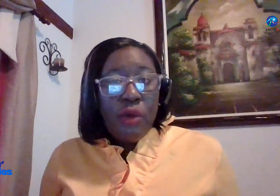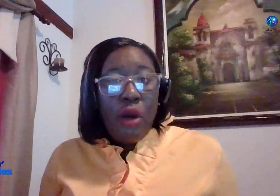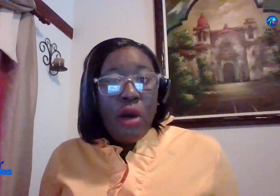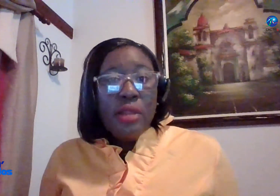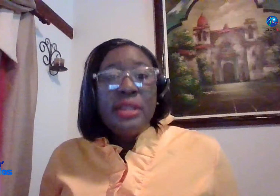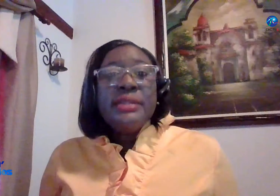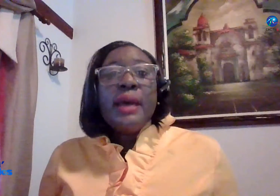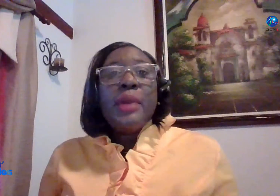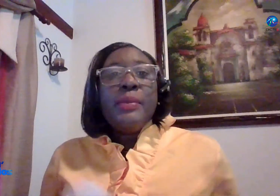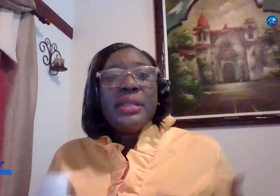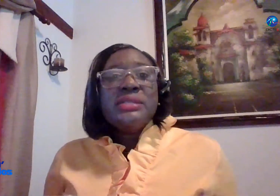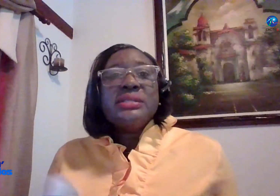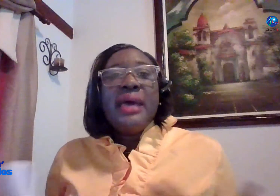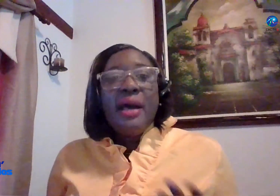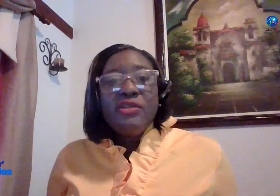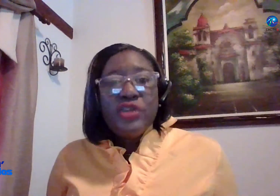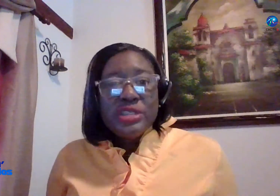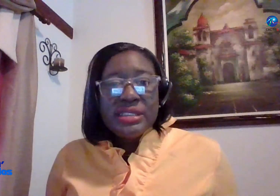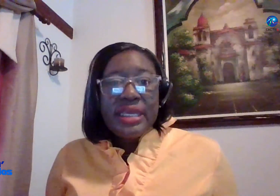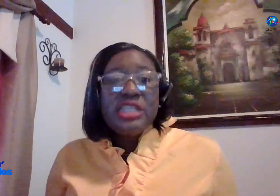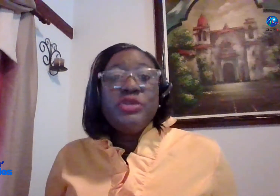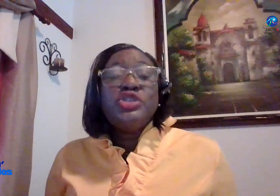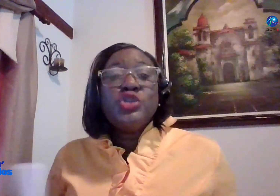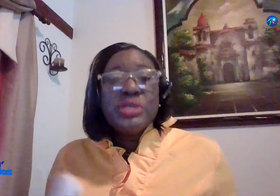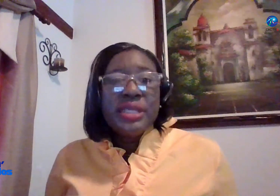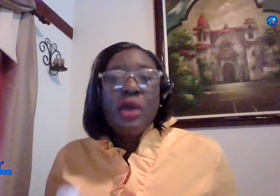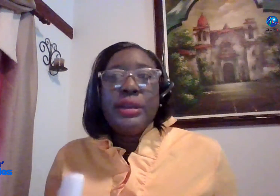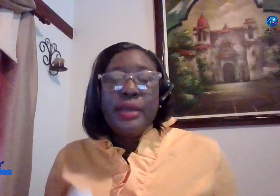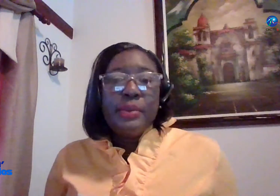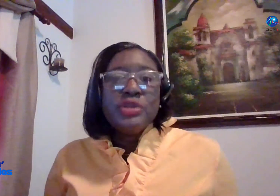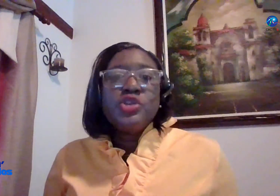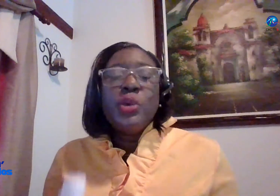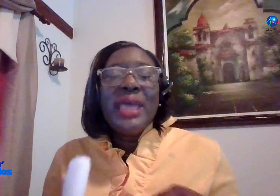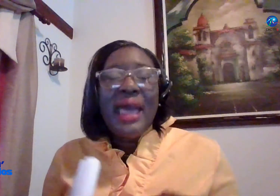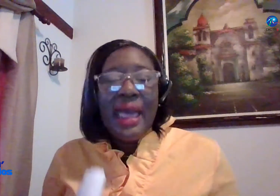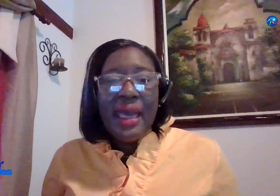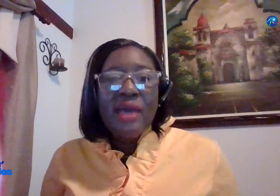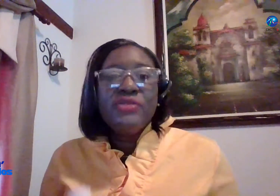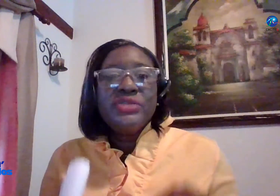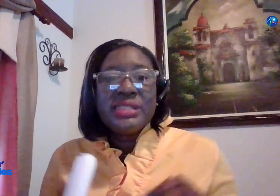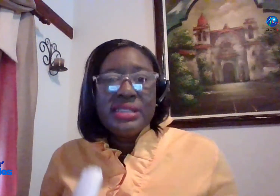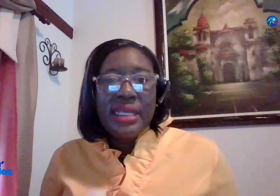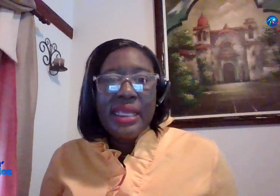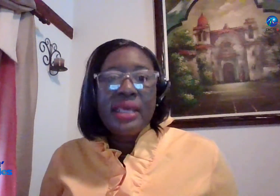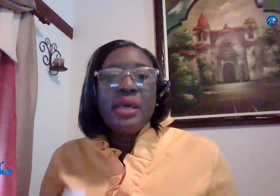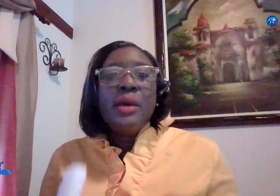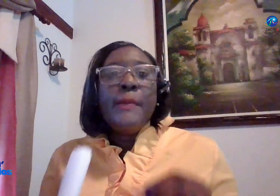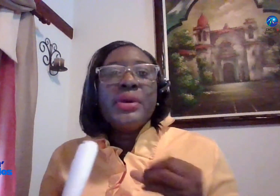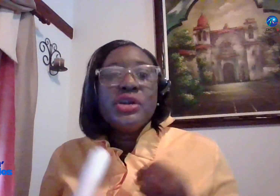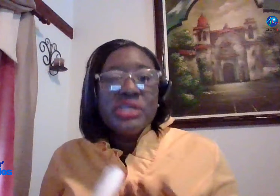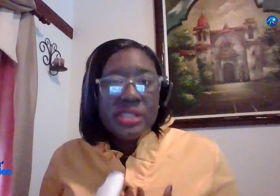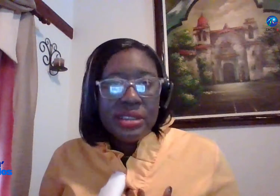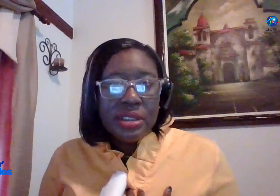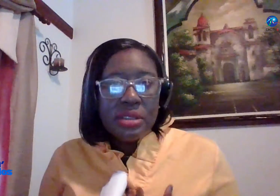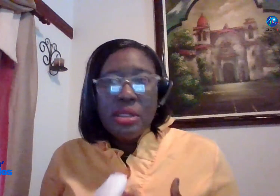for the long haul, that Barbados is a healthy society, reducing our numbers. So we have to take